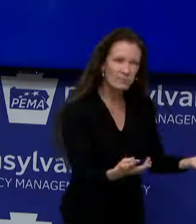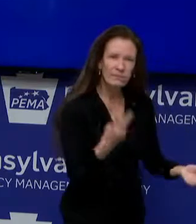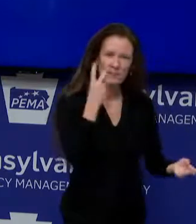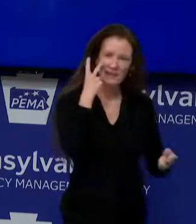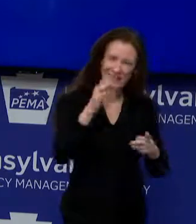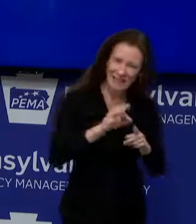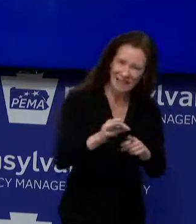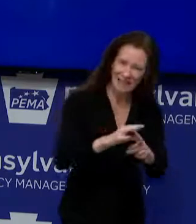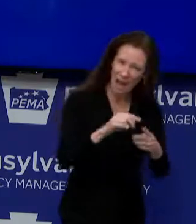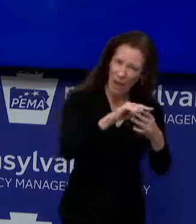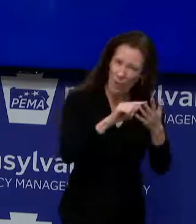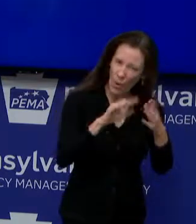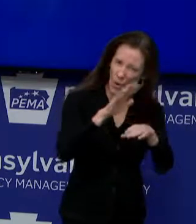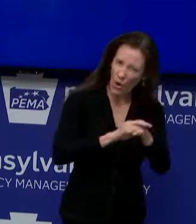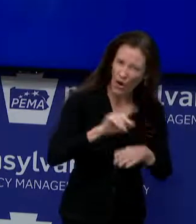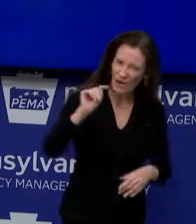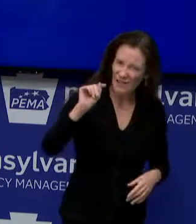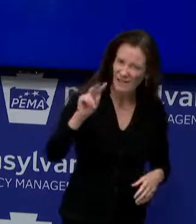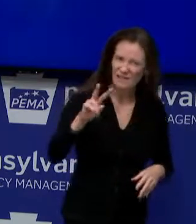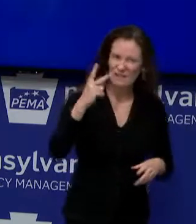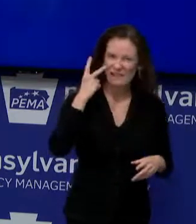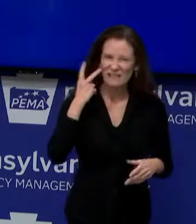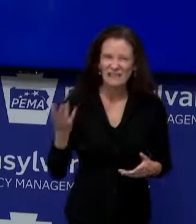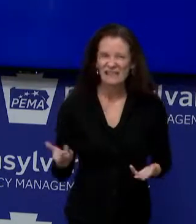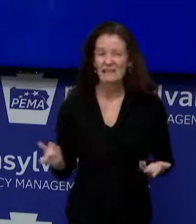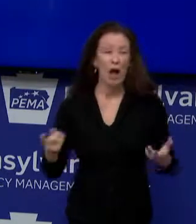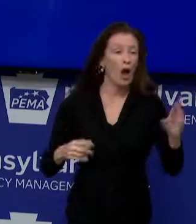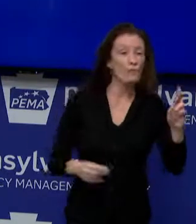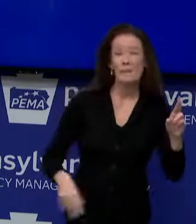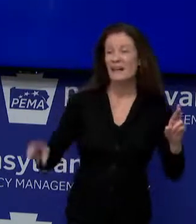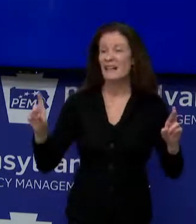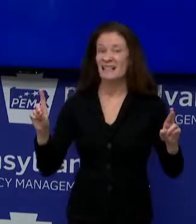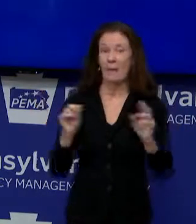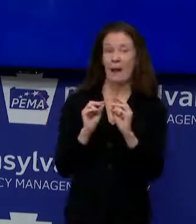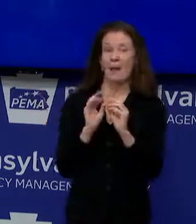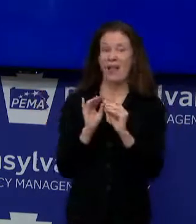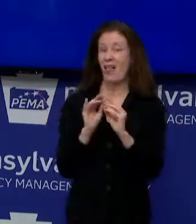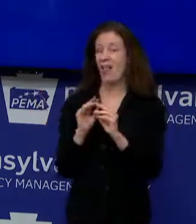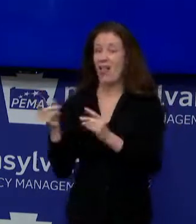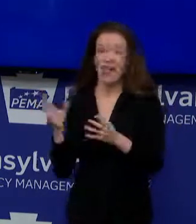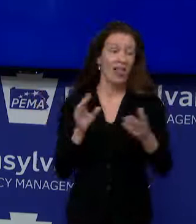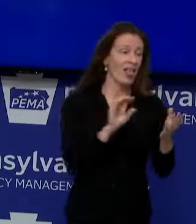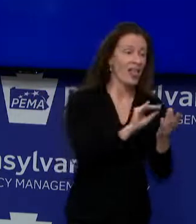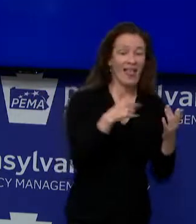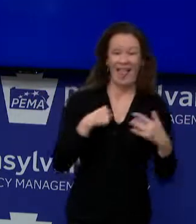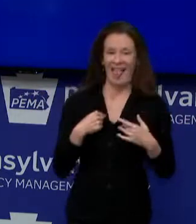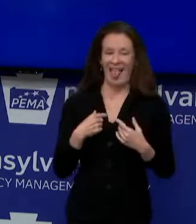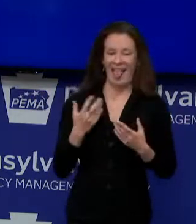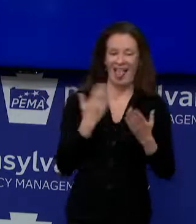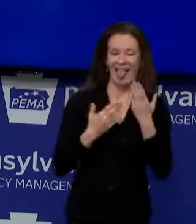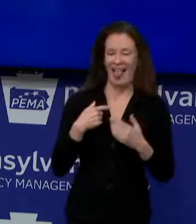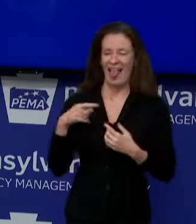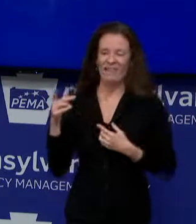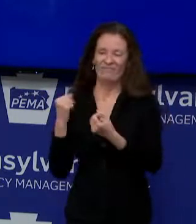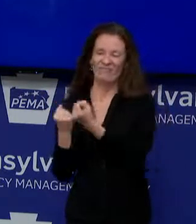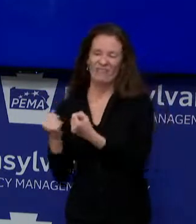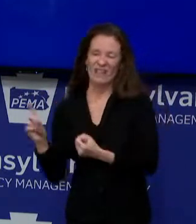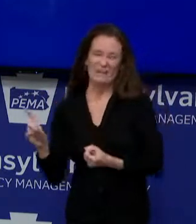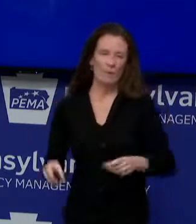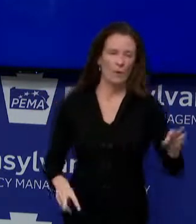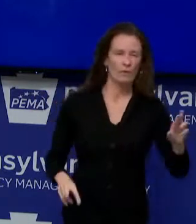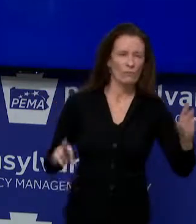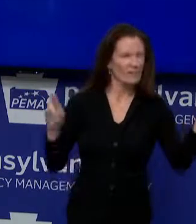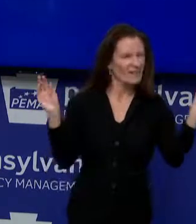political interests to serve our constituents. In a once-in-a-lifetime pandemic, we were able